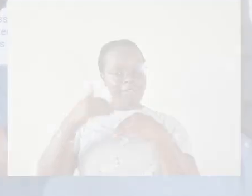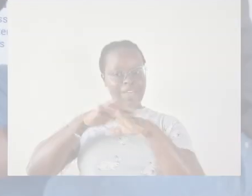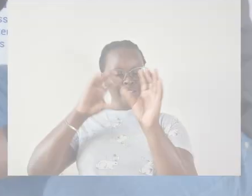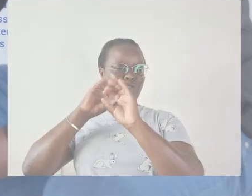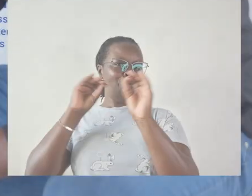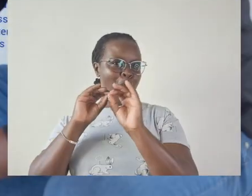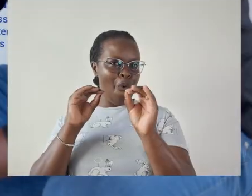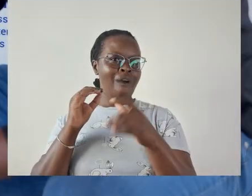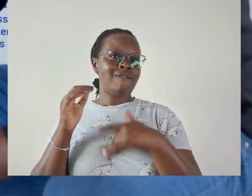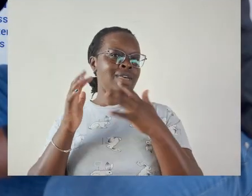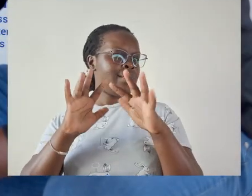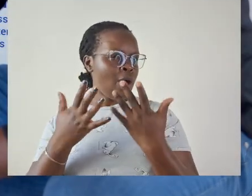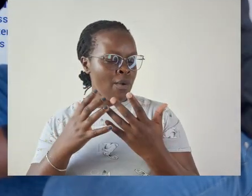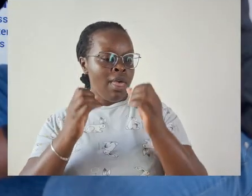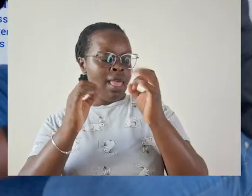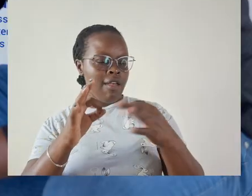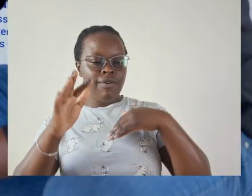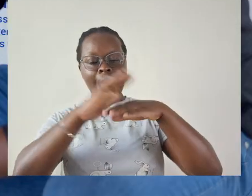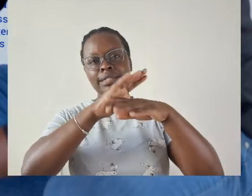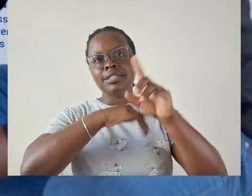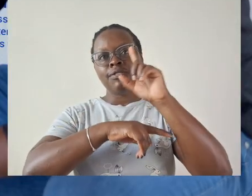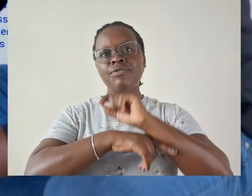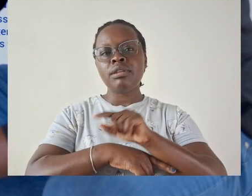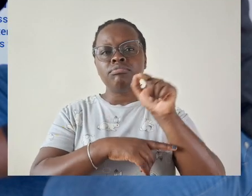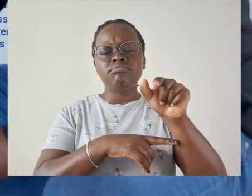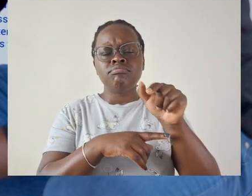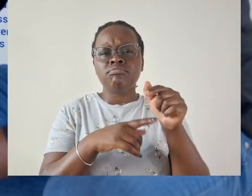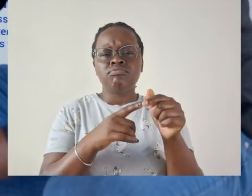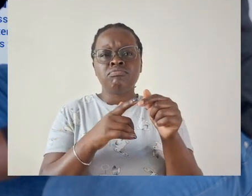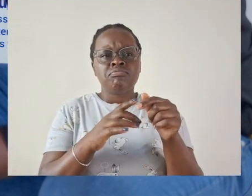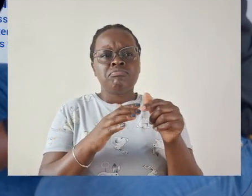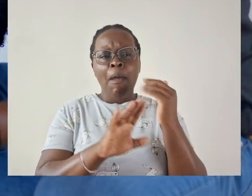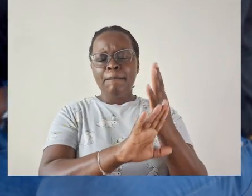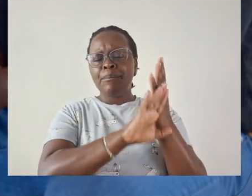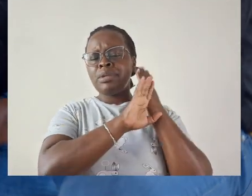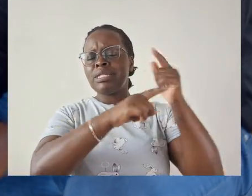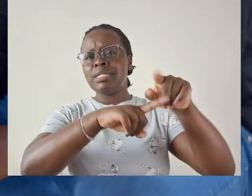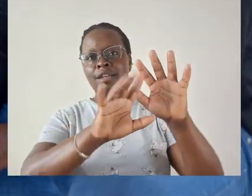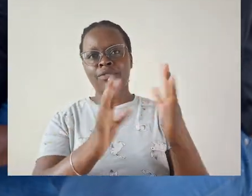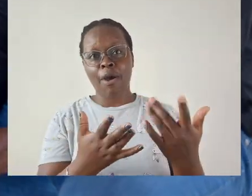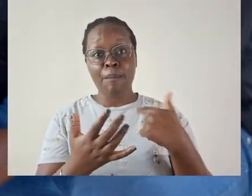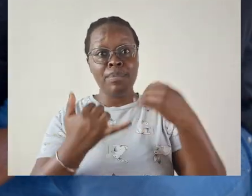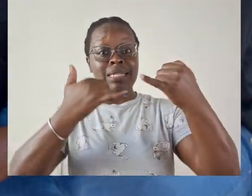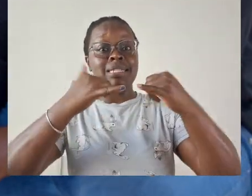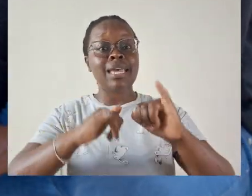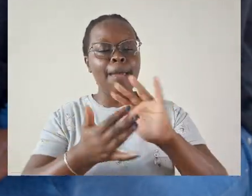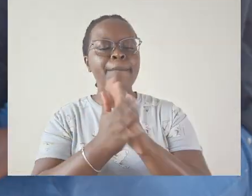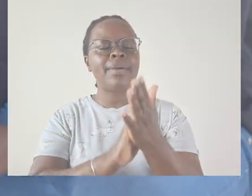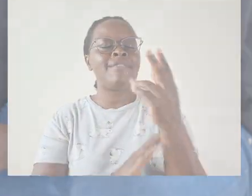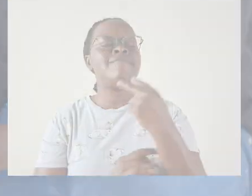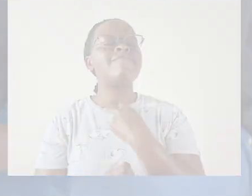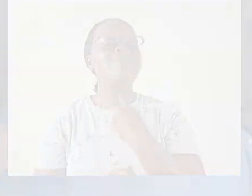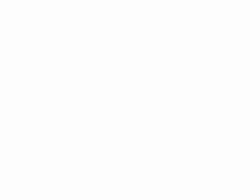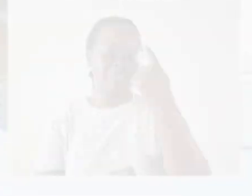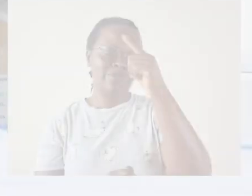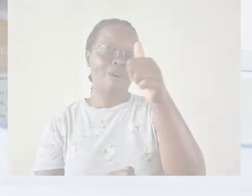of positivity or negativity? How will they get to learn from it? Just trying to be a voice for others, just trying to advocate,